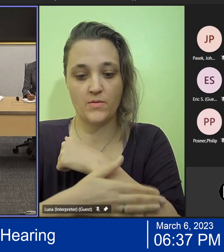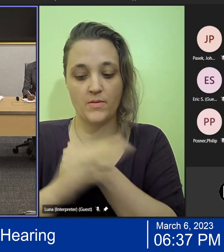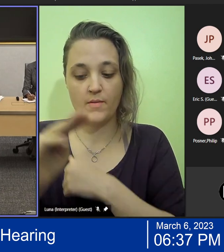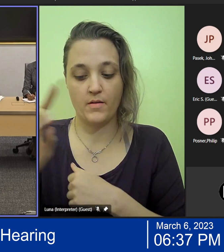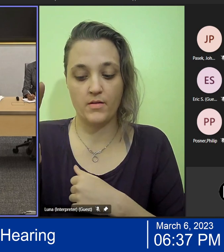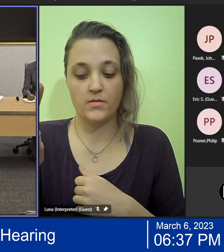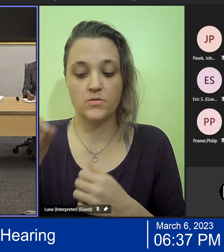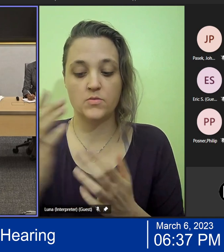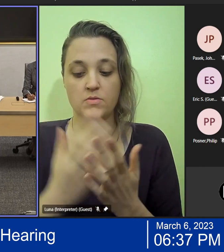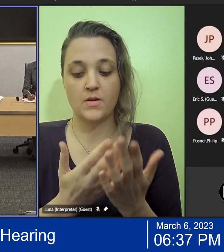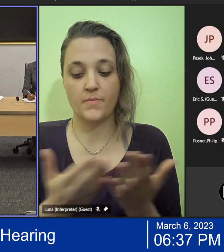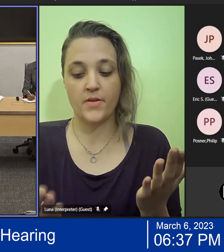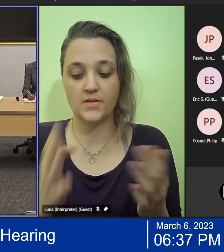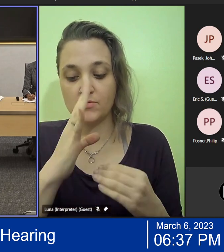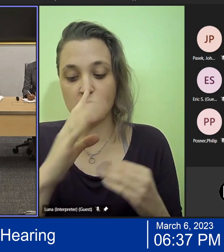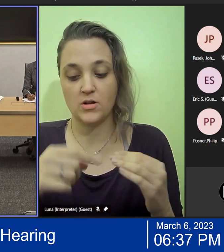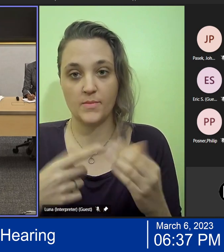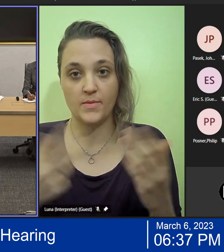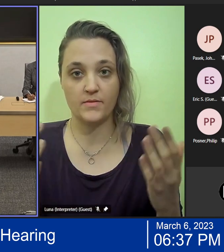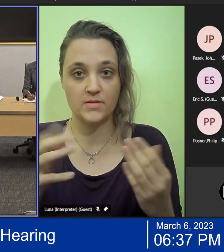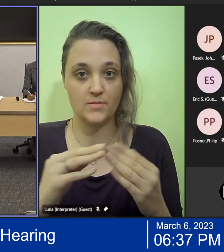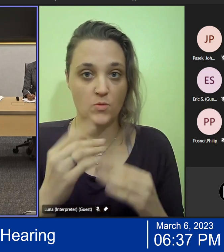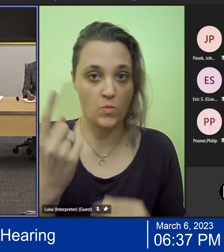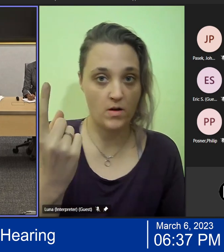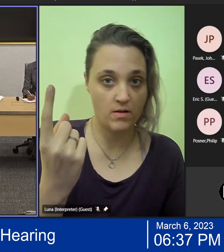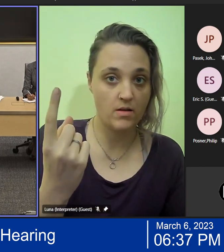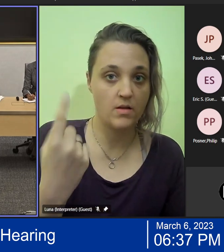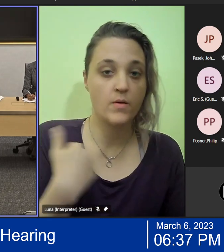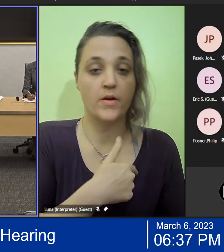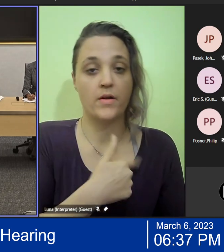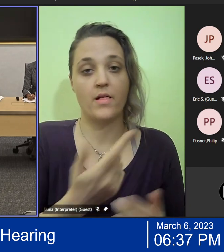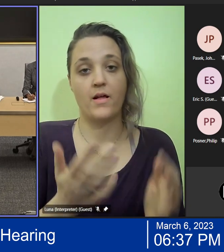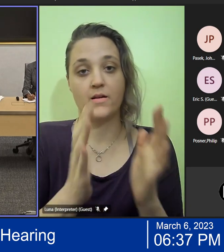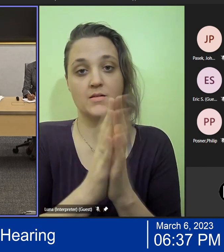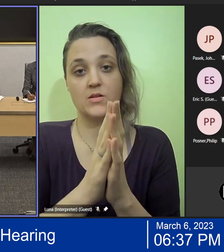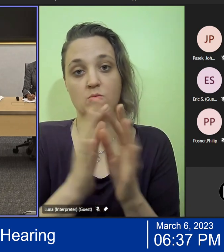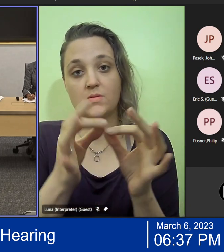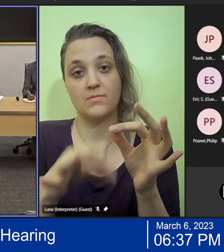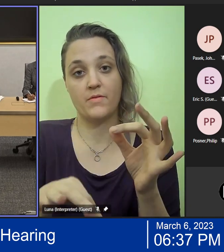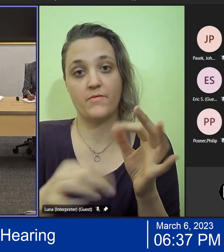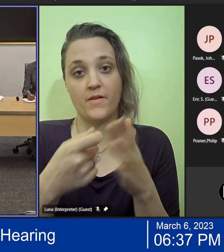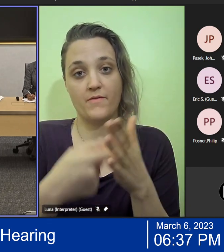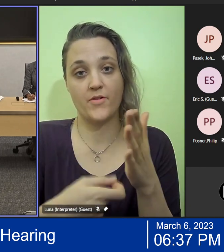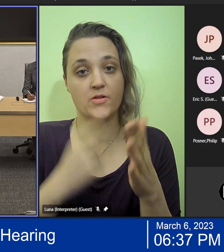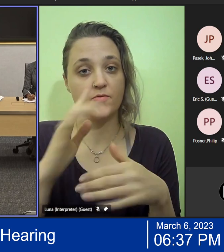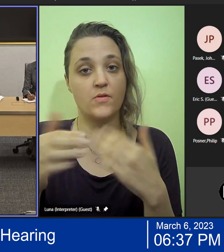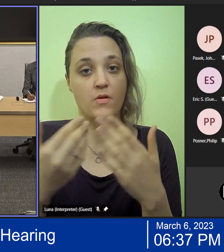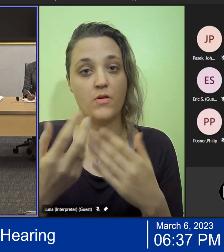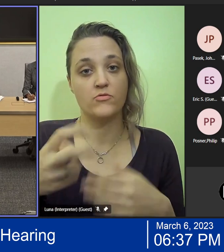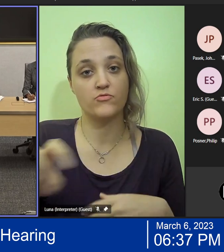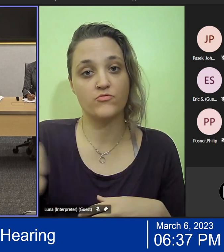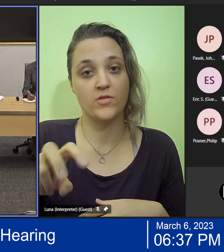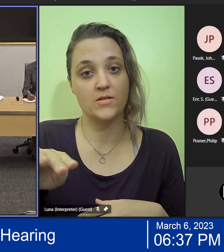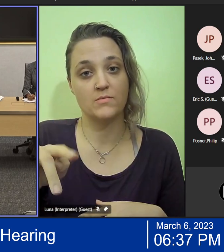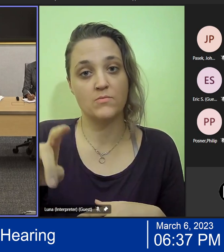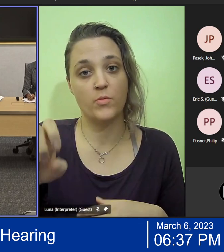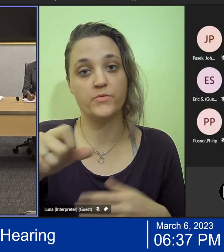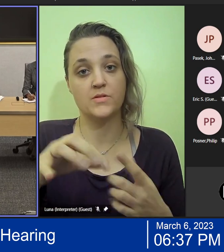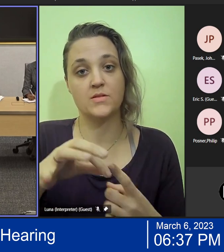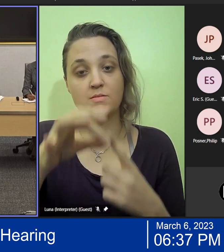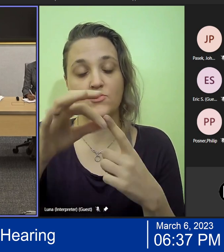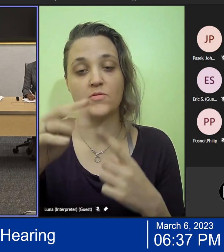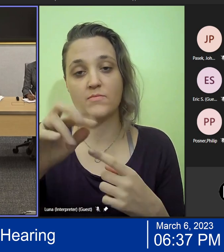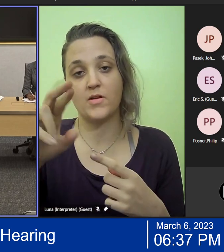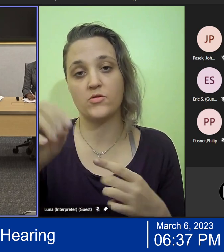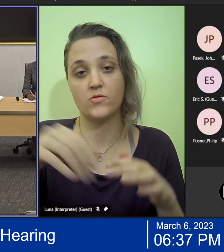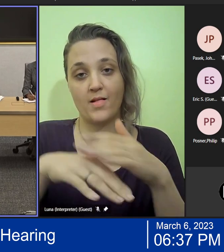Maryland. So some of the things I'm going to talk about is, number one, we're asking to simplify fares for all